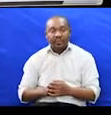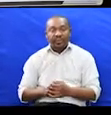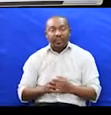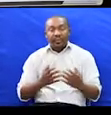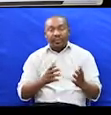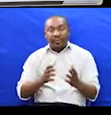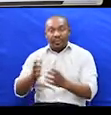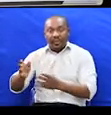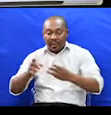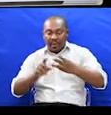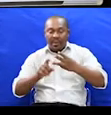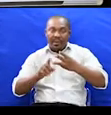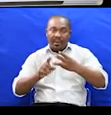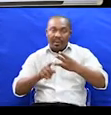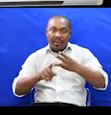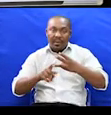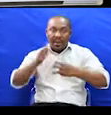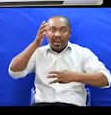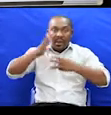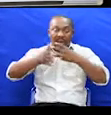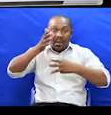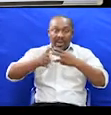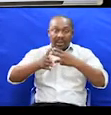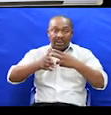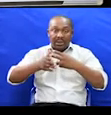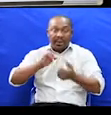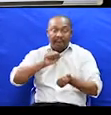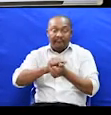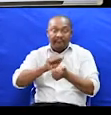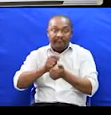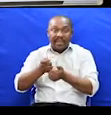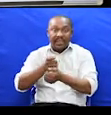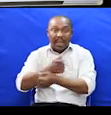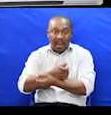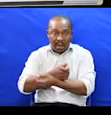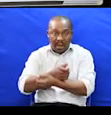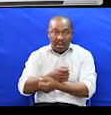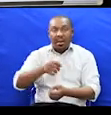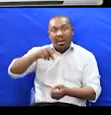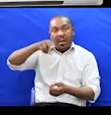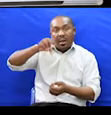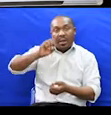another last particle, which is what? Neutron.